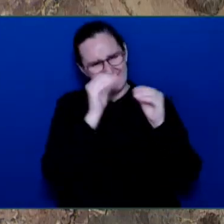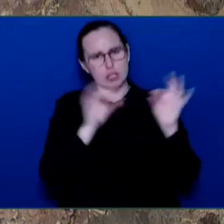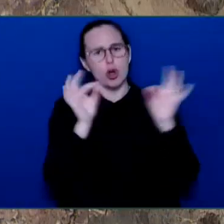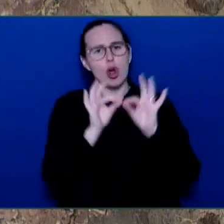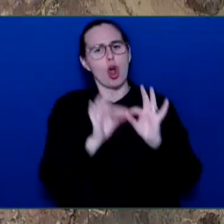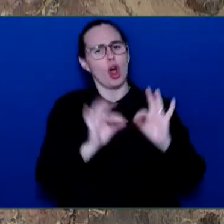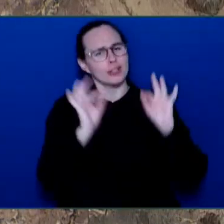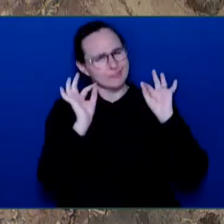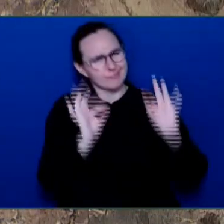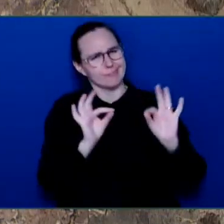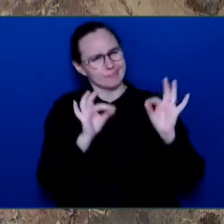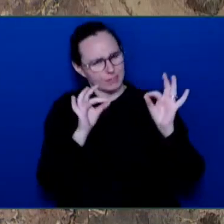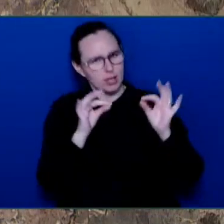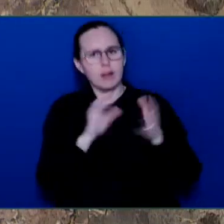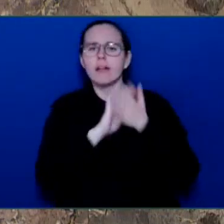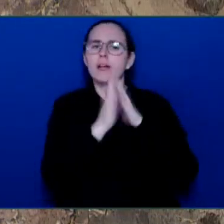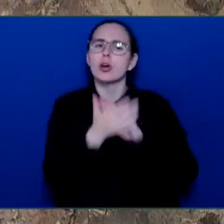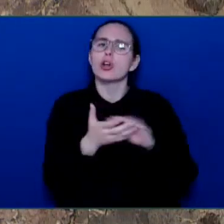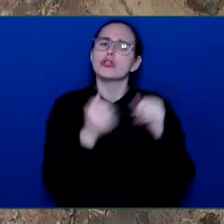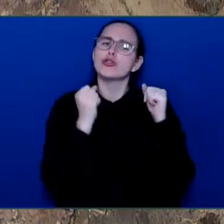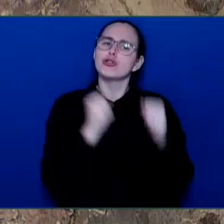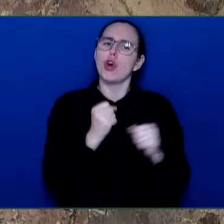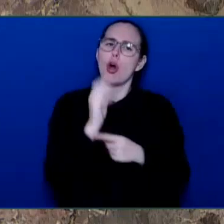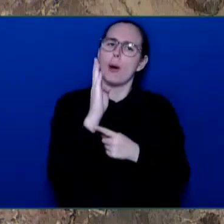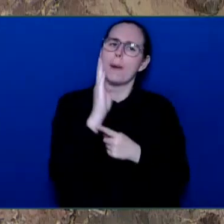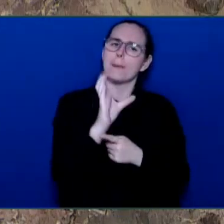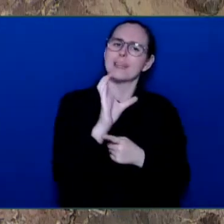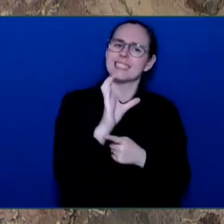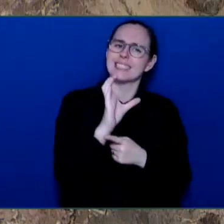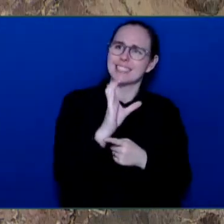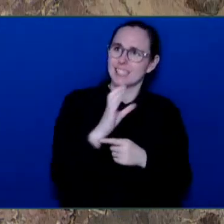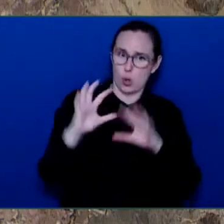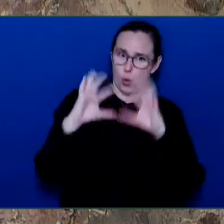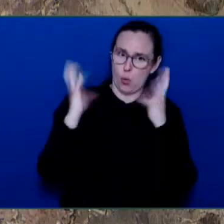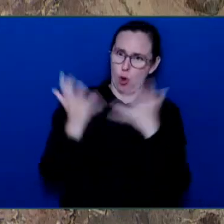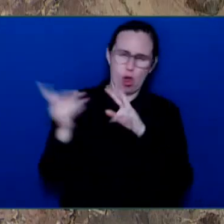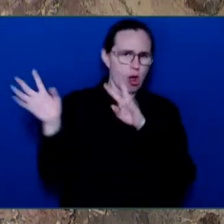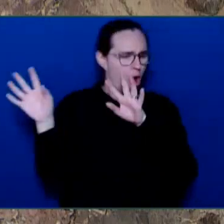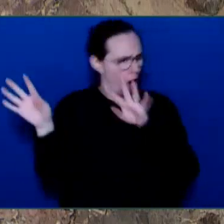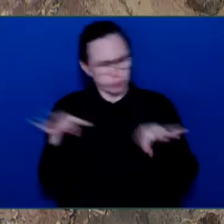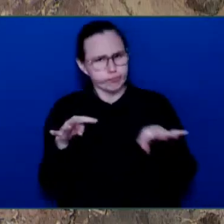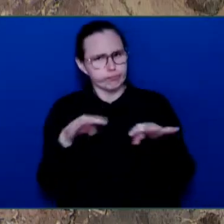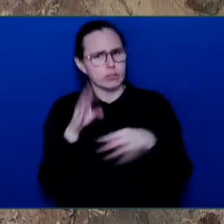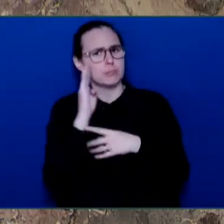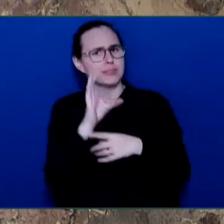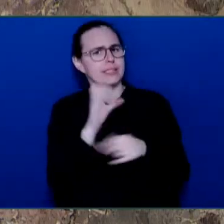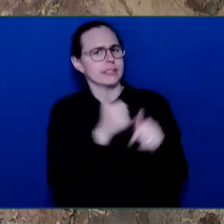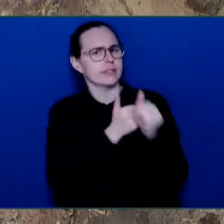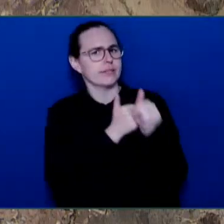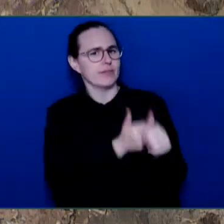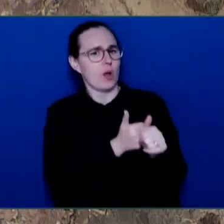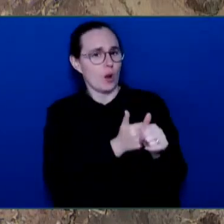too, because BC United and BC Conservatives would simply leave British Columbia behind.